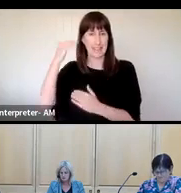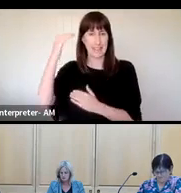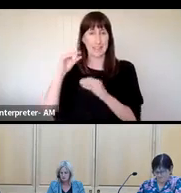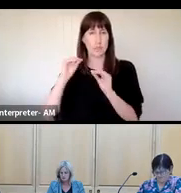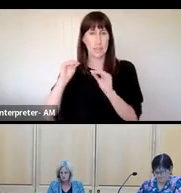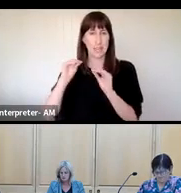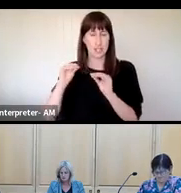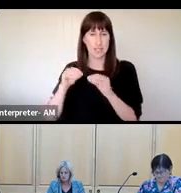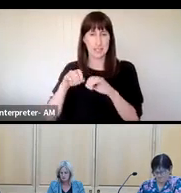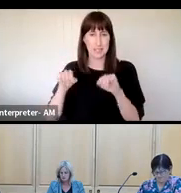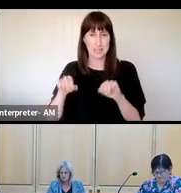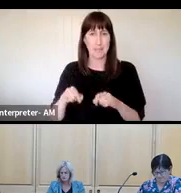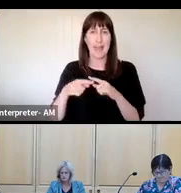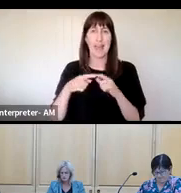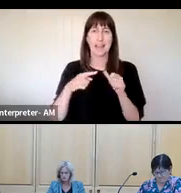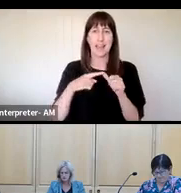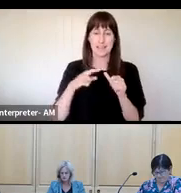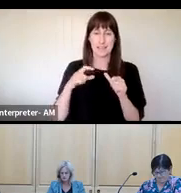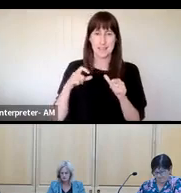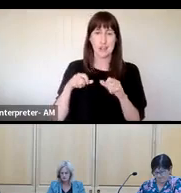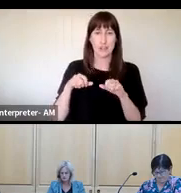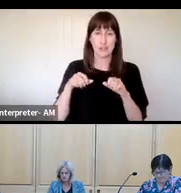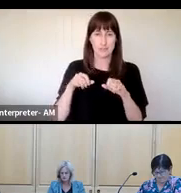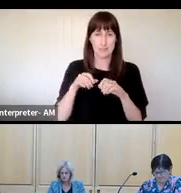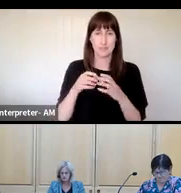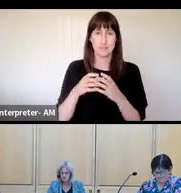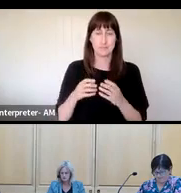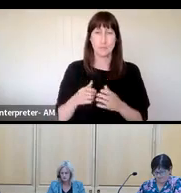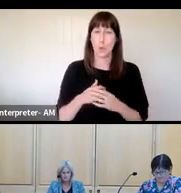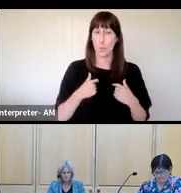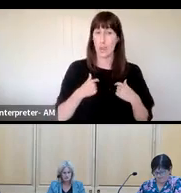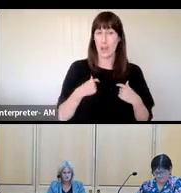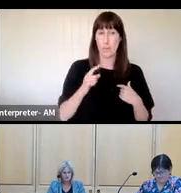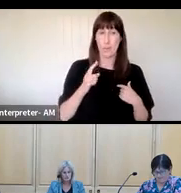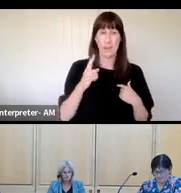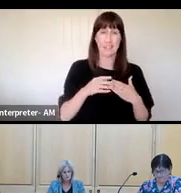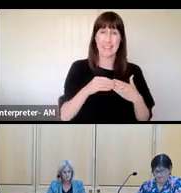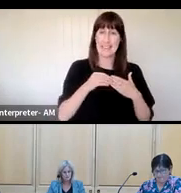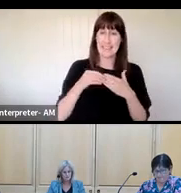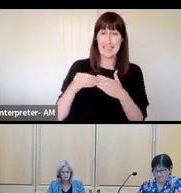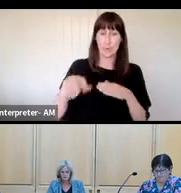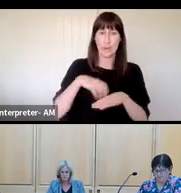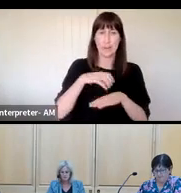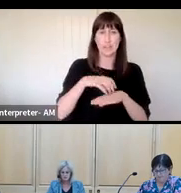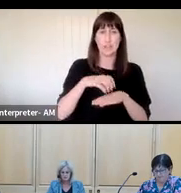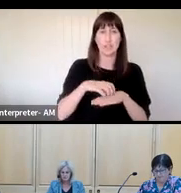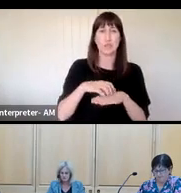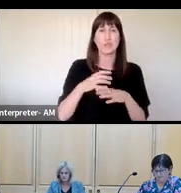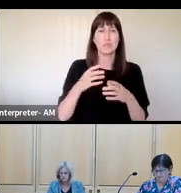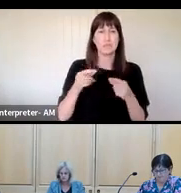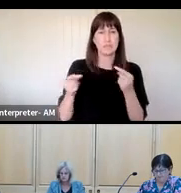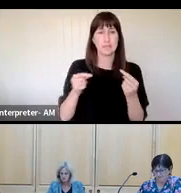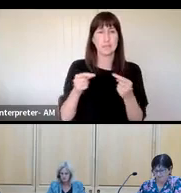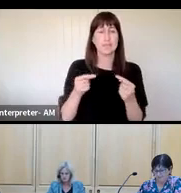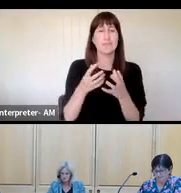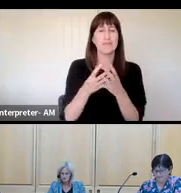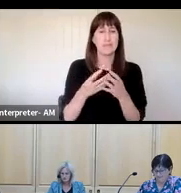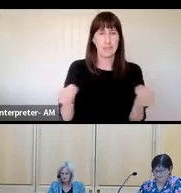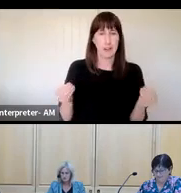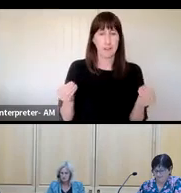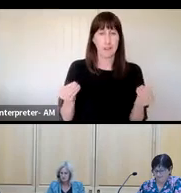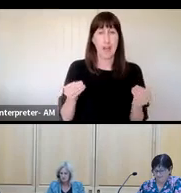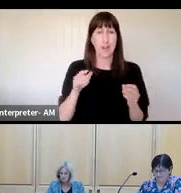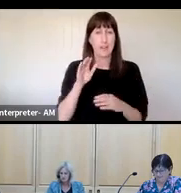one of Aotearoa New Zealand's leaders in resolving disputes. Our vision is to create a better future together by using